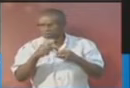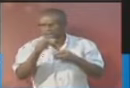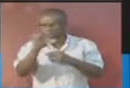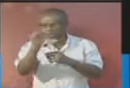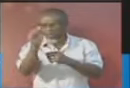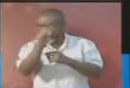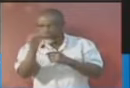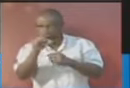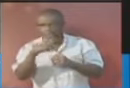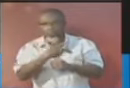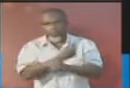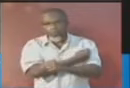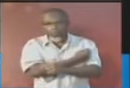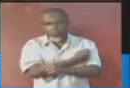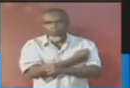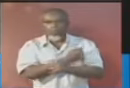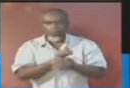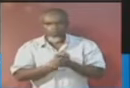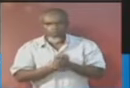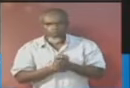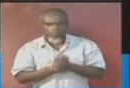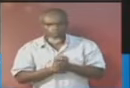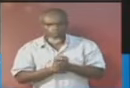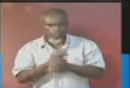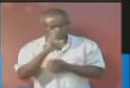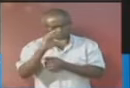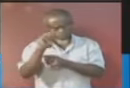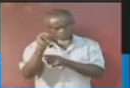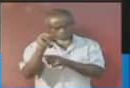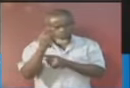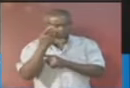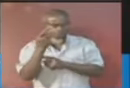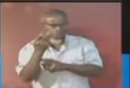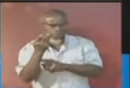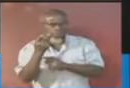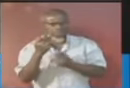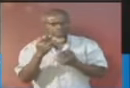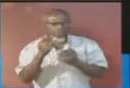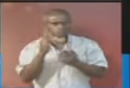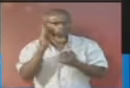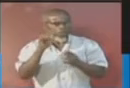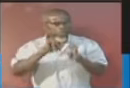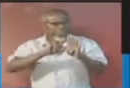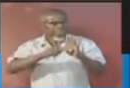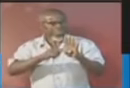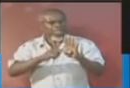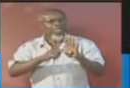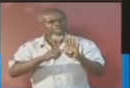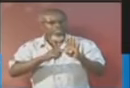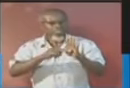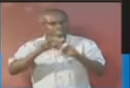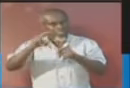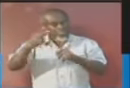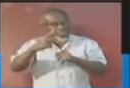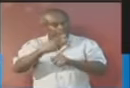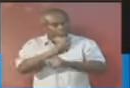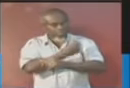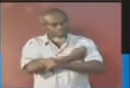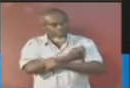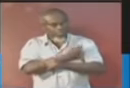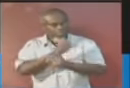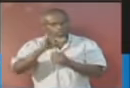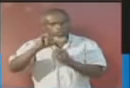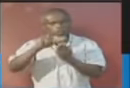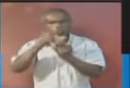vaccine. CMO, we have started, well, we will start to give the second jab on June 6th, and the